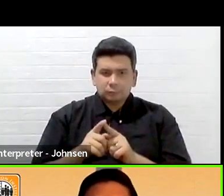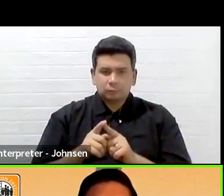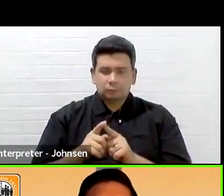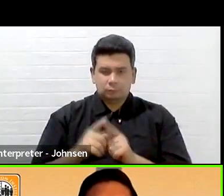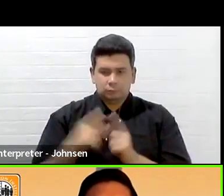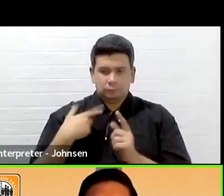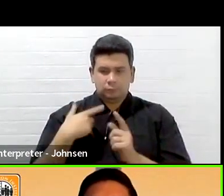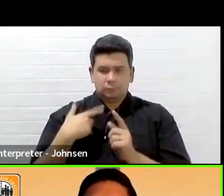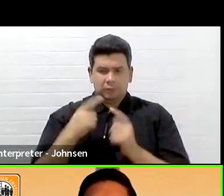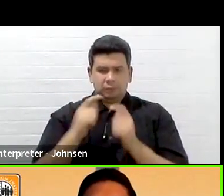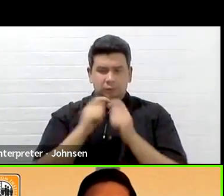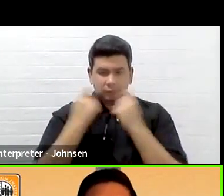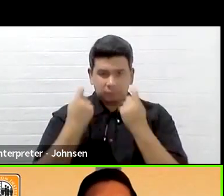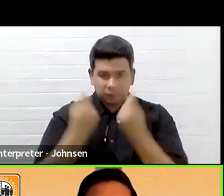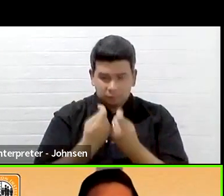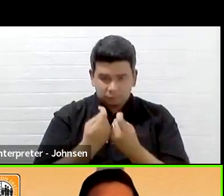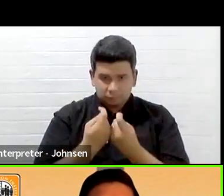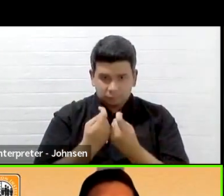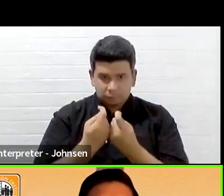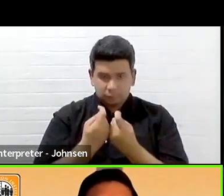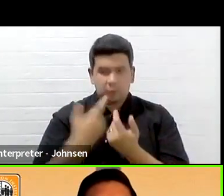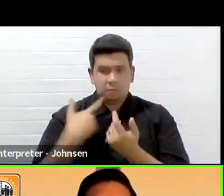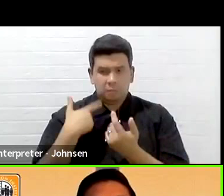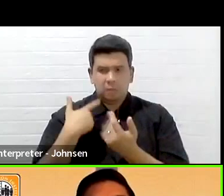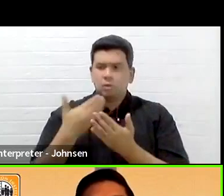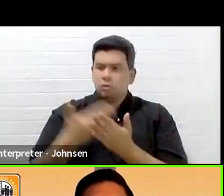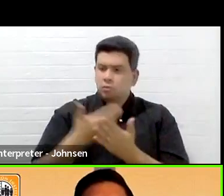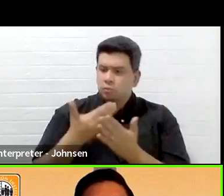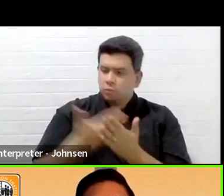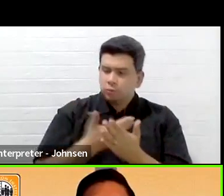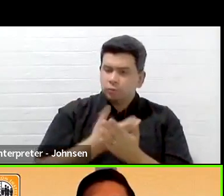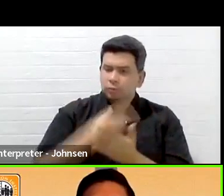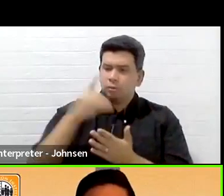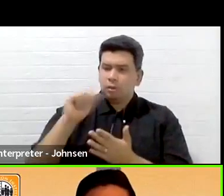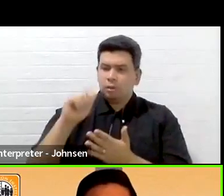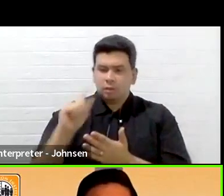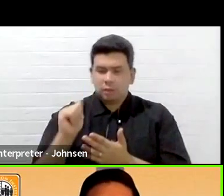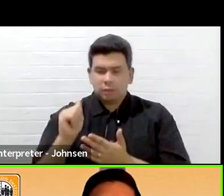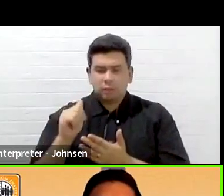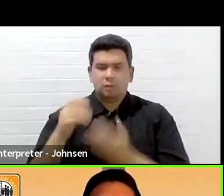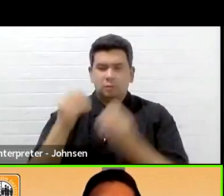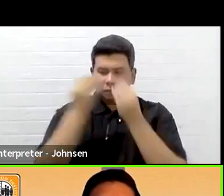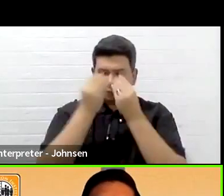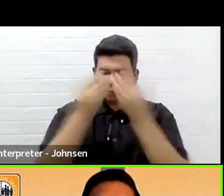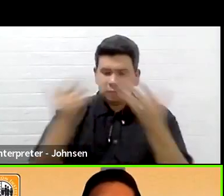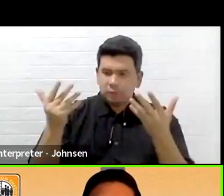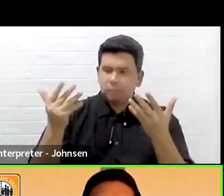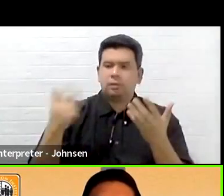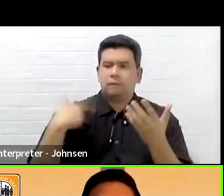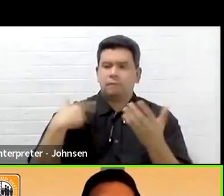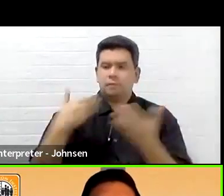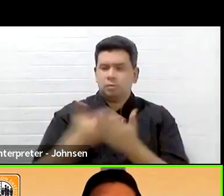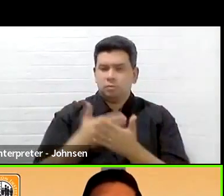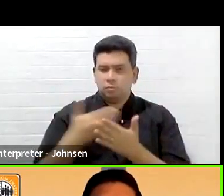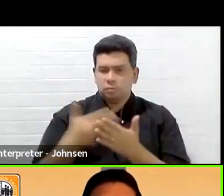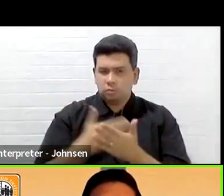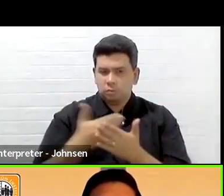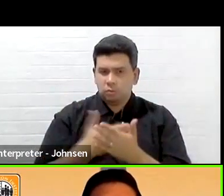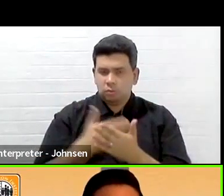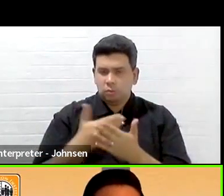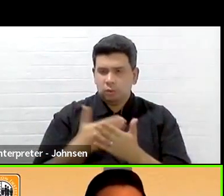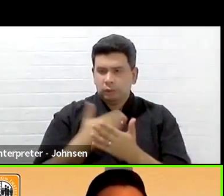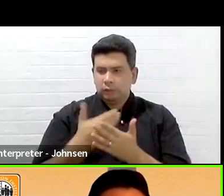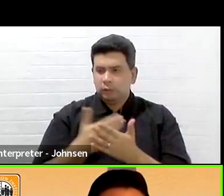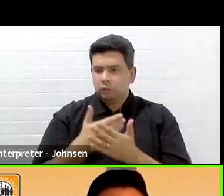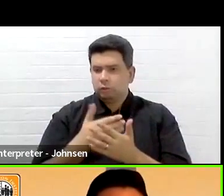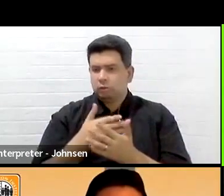the new data, new information that we have. But as of the moment, we have not done our forecasting models